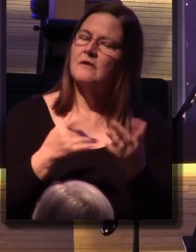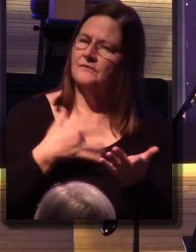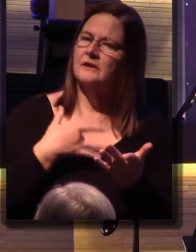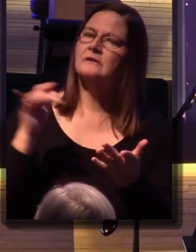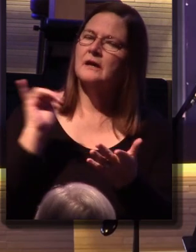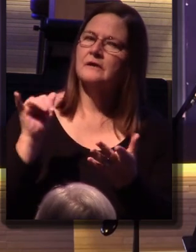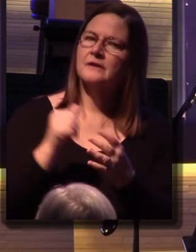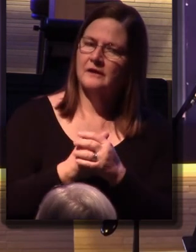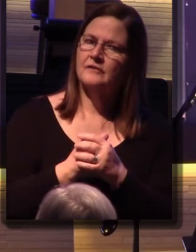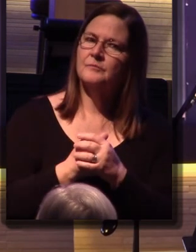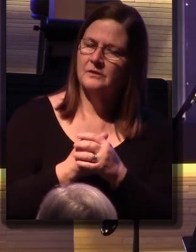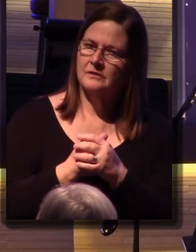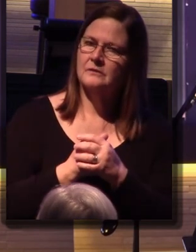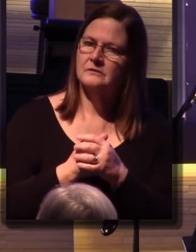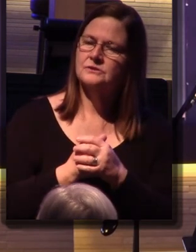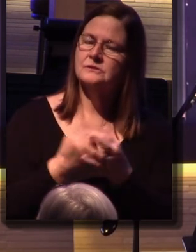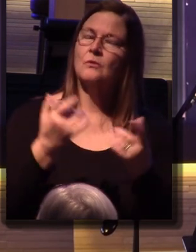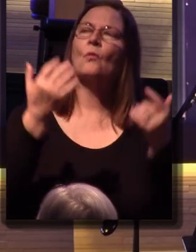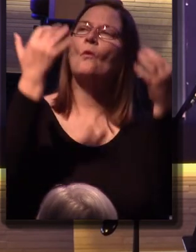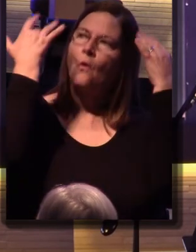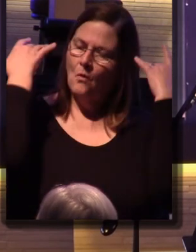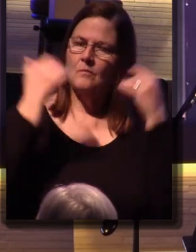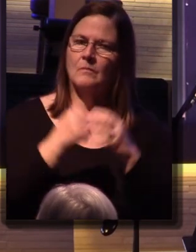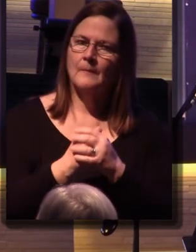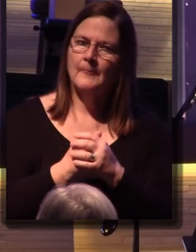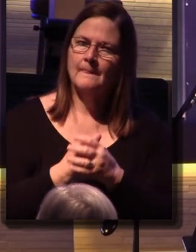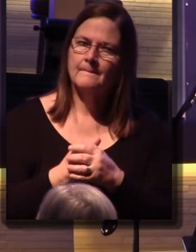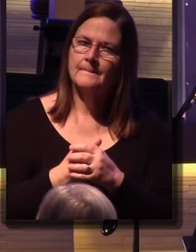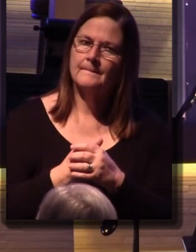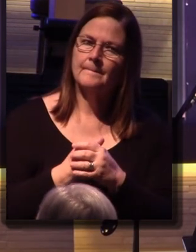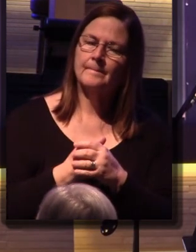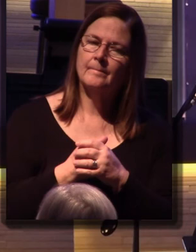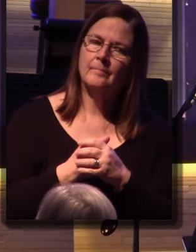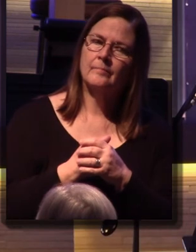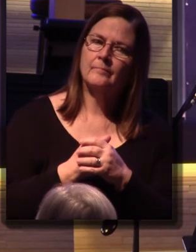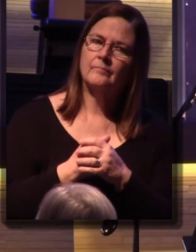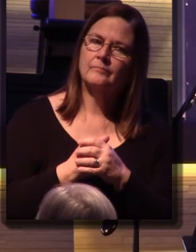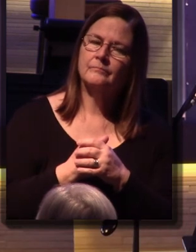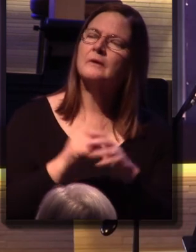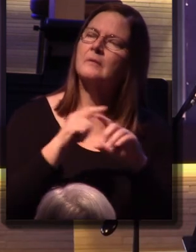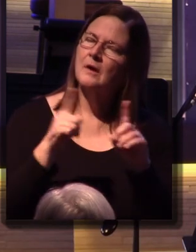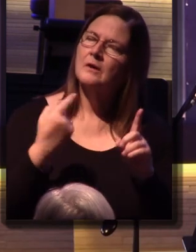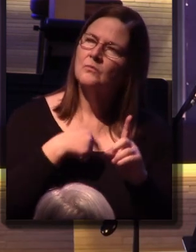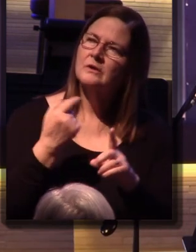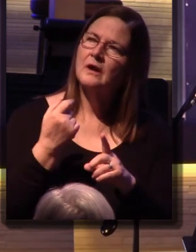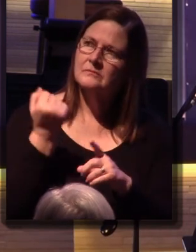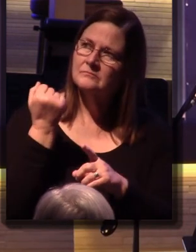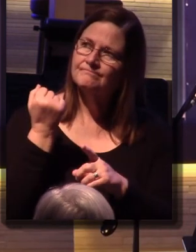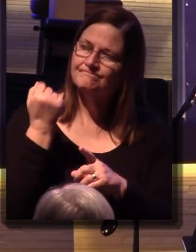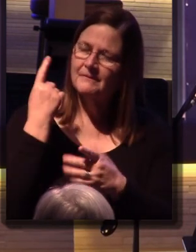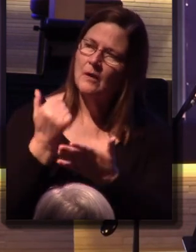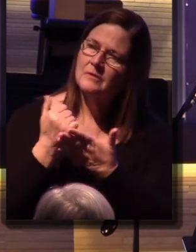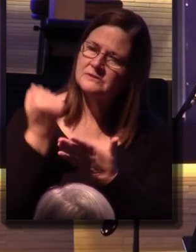some people are probably feeling like they've been drinking out of a fire hose, and we have been. But we get